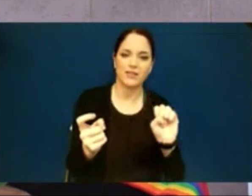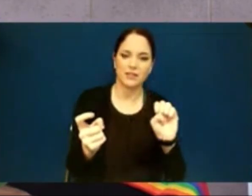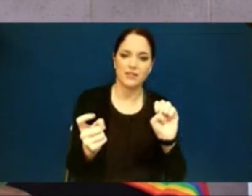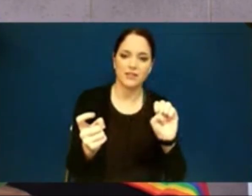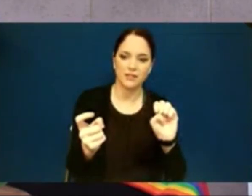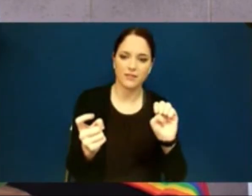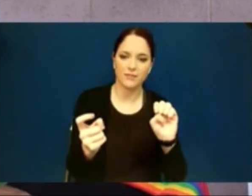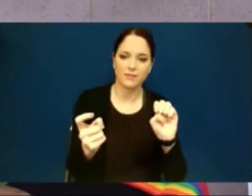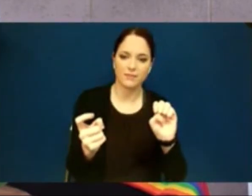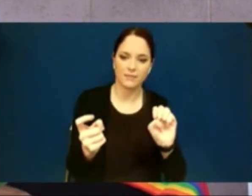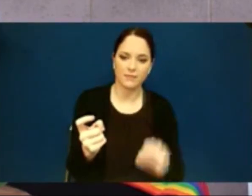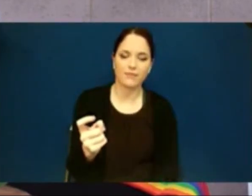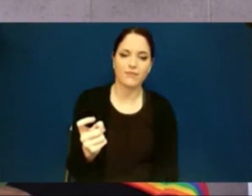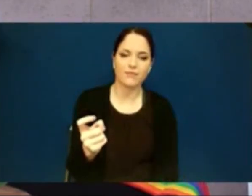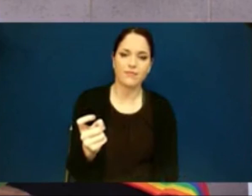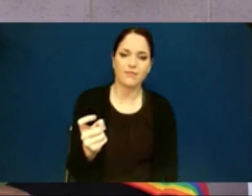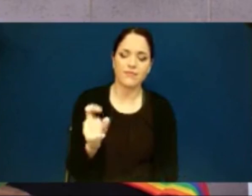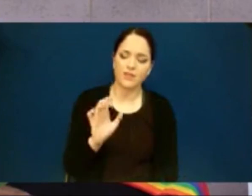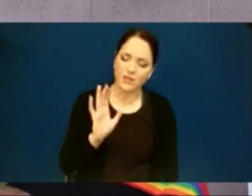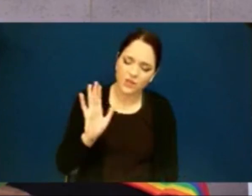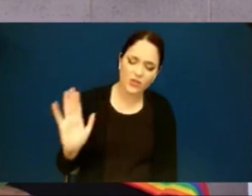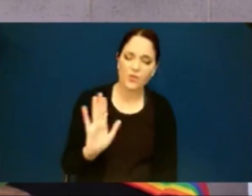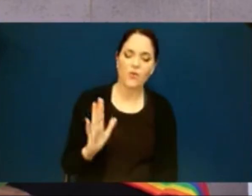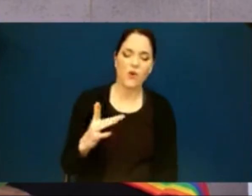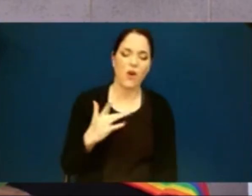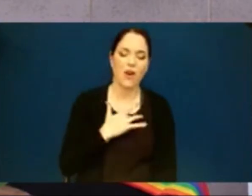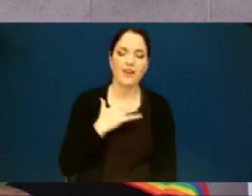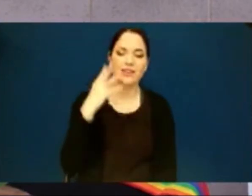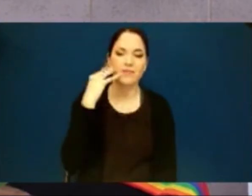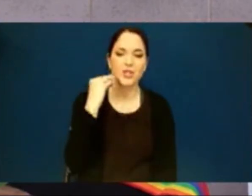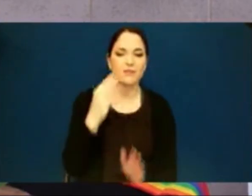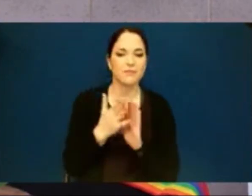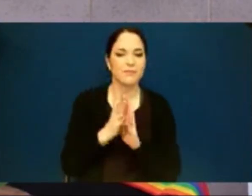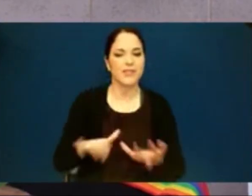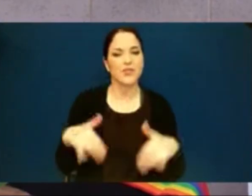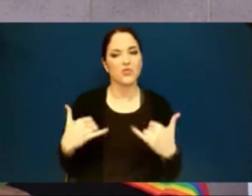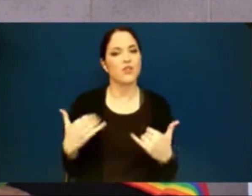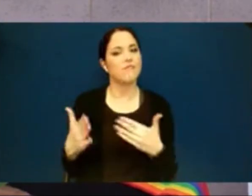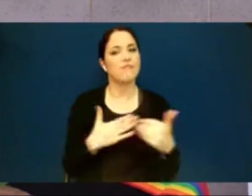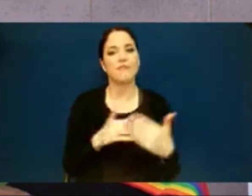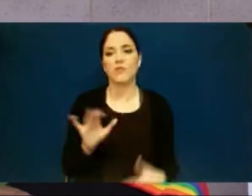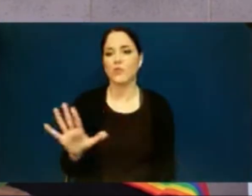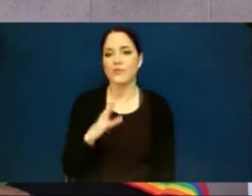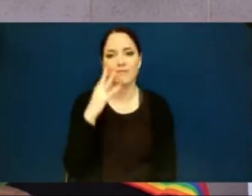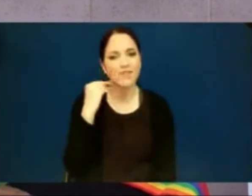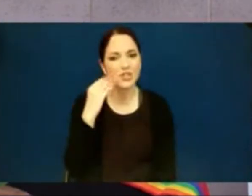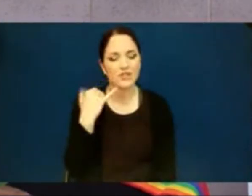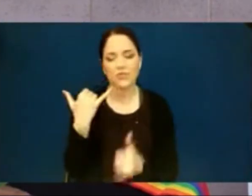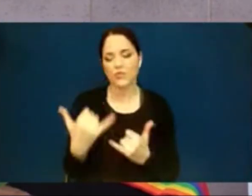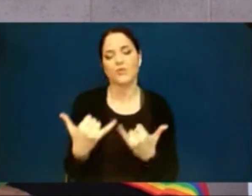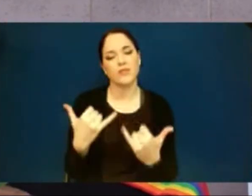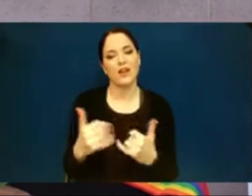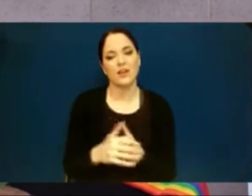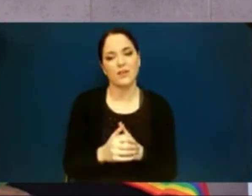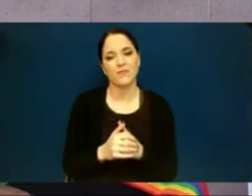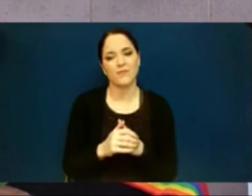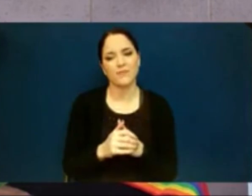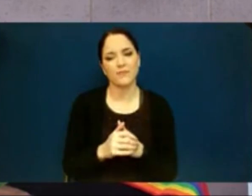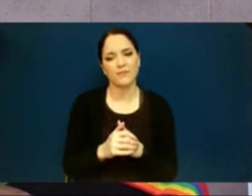your heart be peaceful today, no matter what you're going through. May